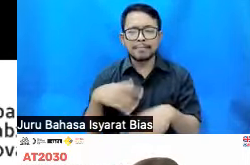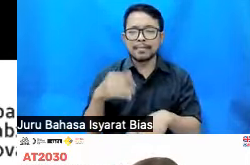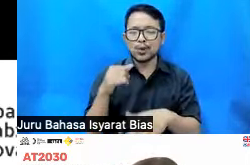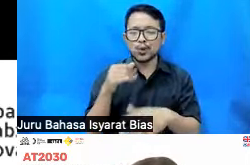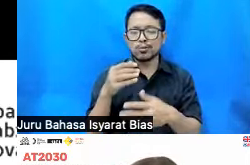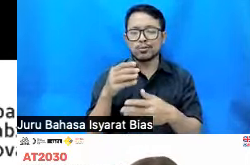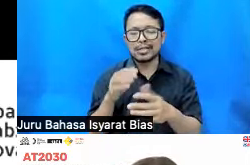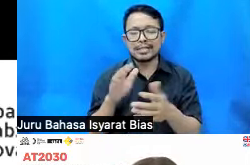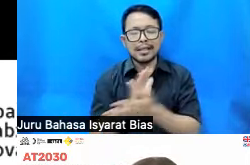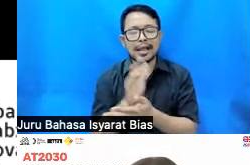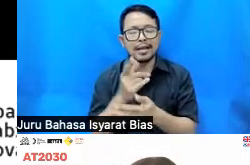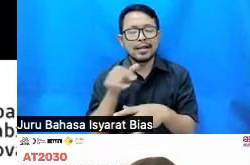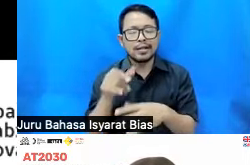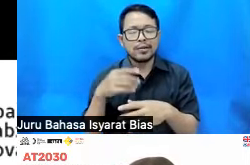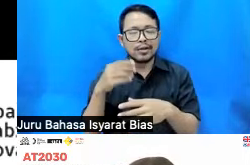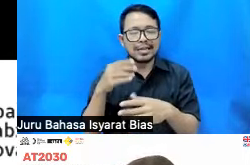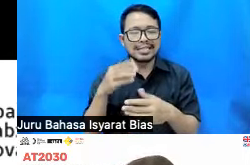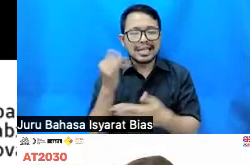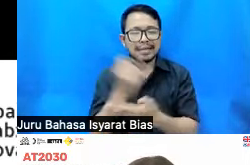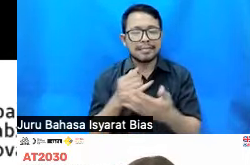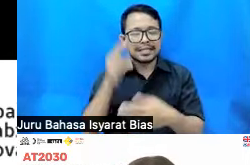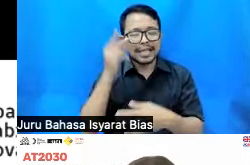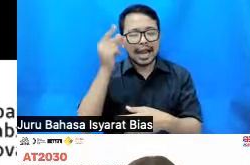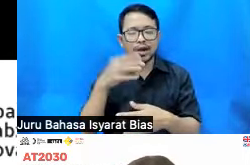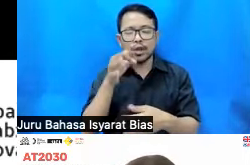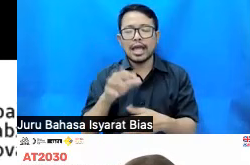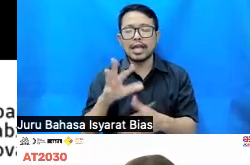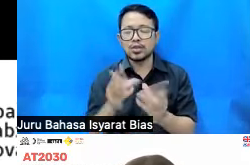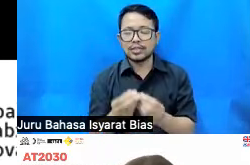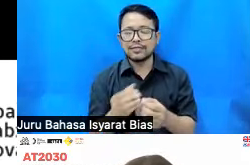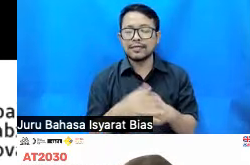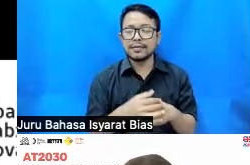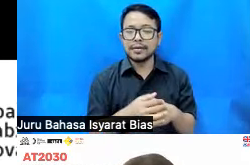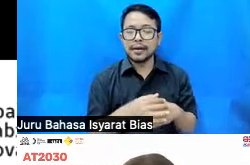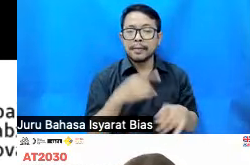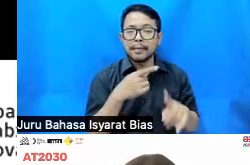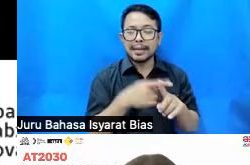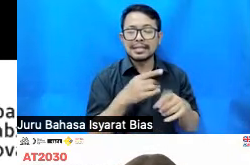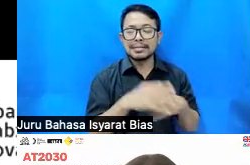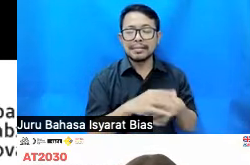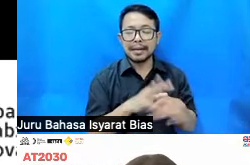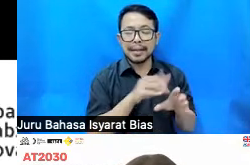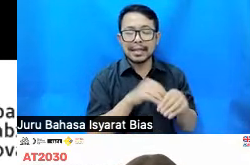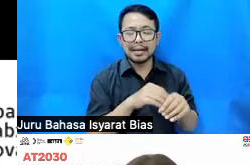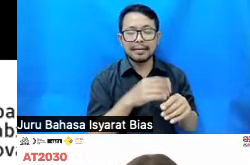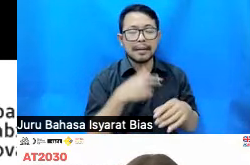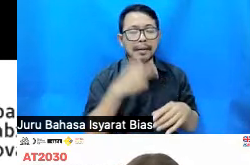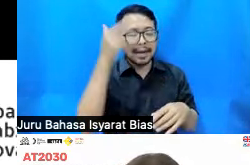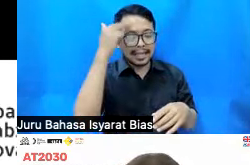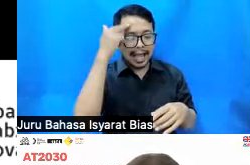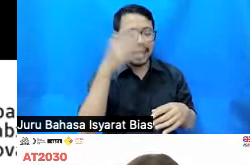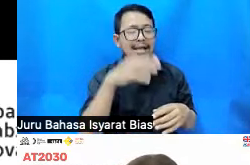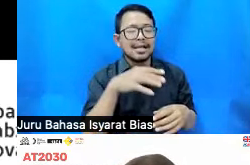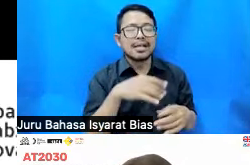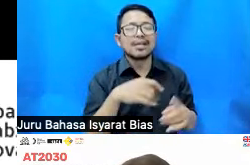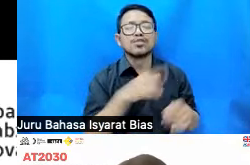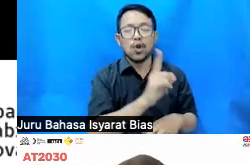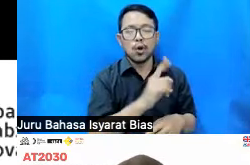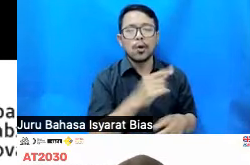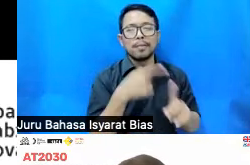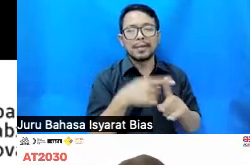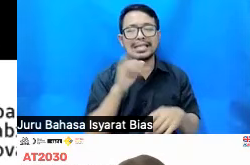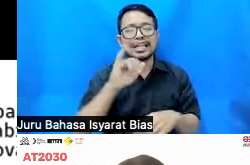Fourthly, to engage local government, policy, and industry stakeholders in the research and in the mission for a more inclusive city.